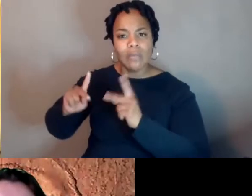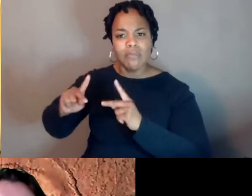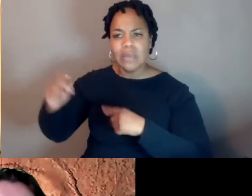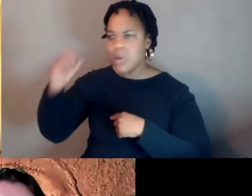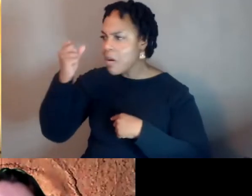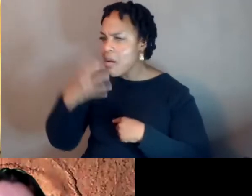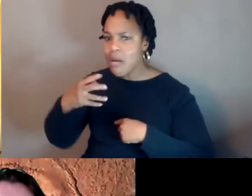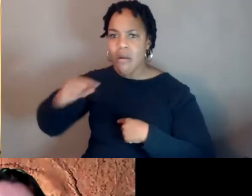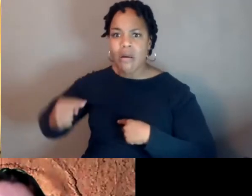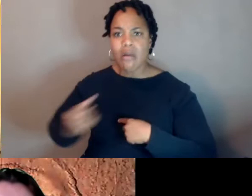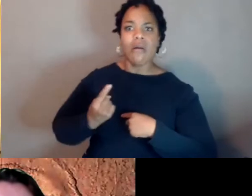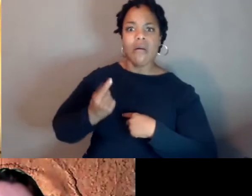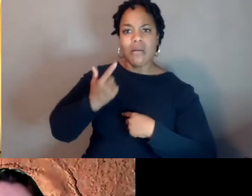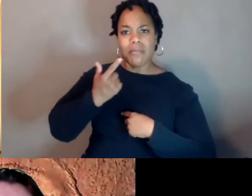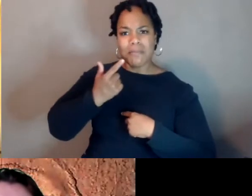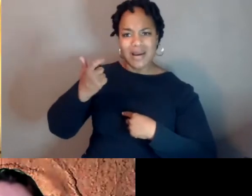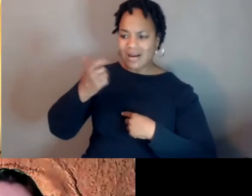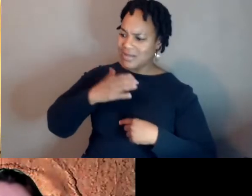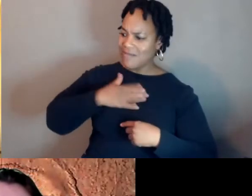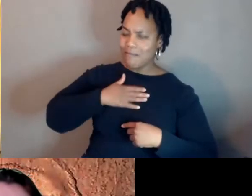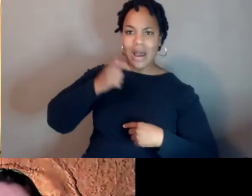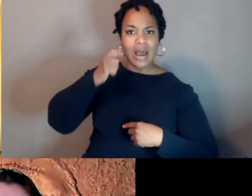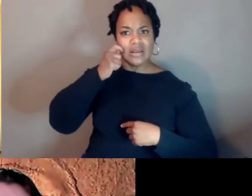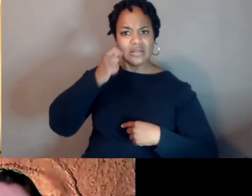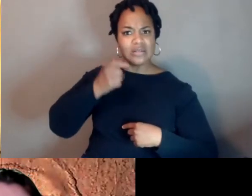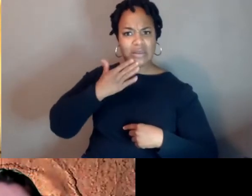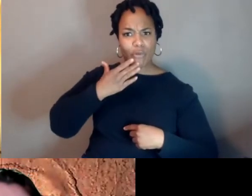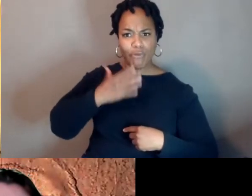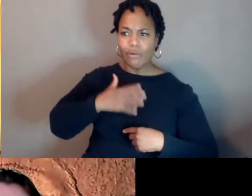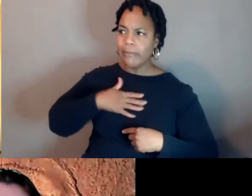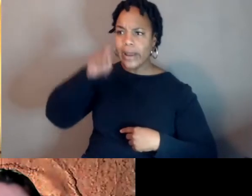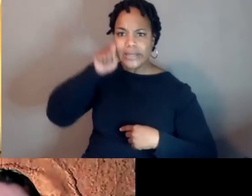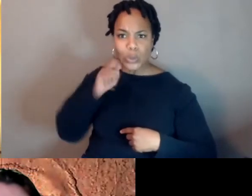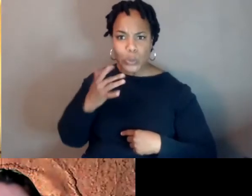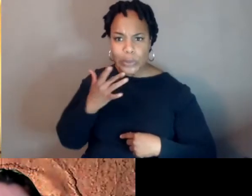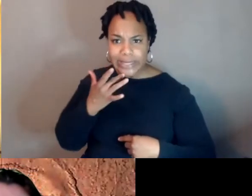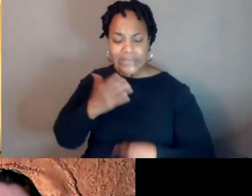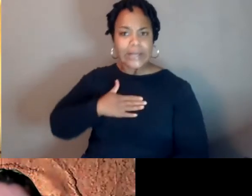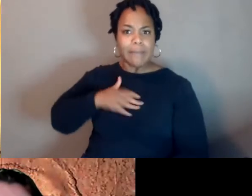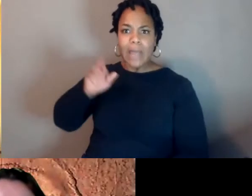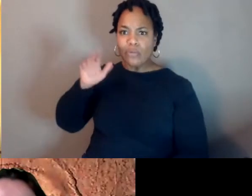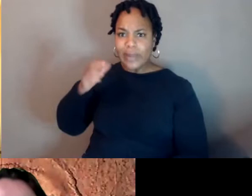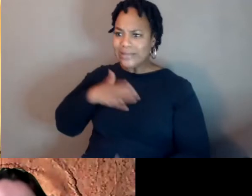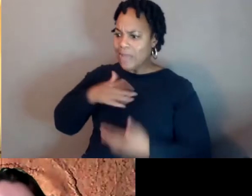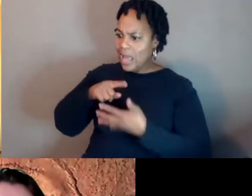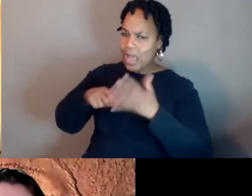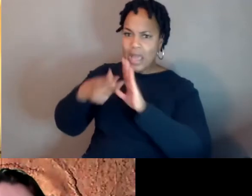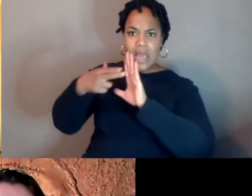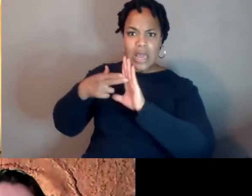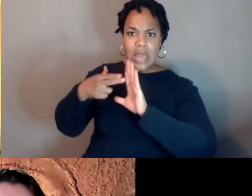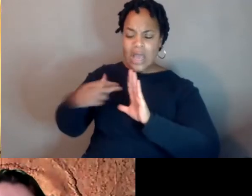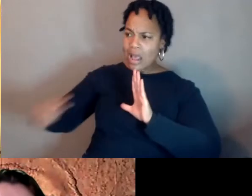your sexual orientation, or your race. It